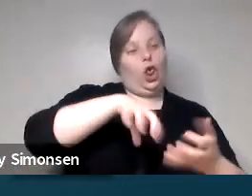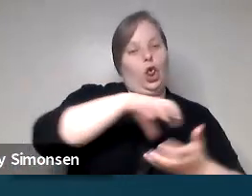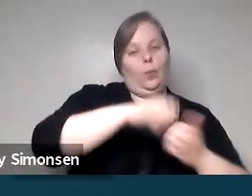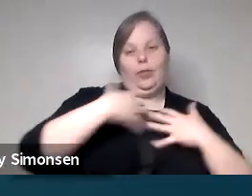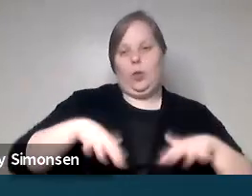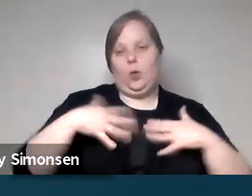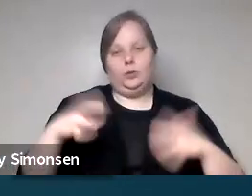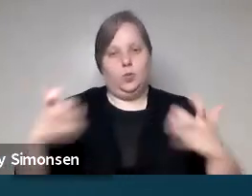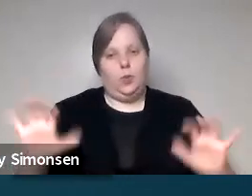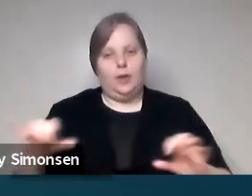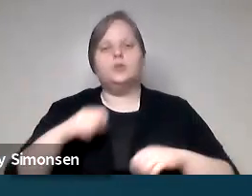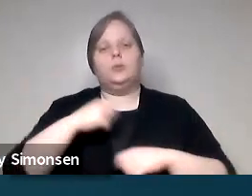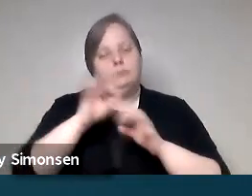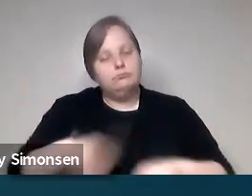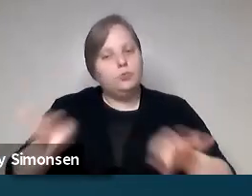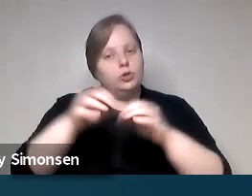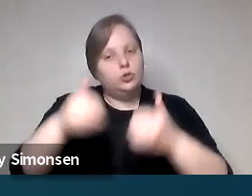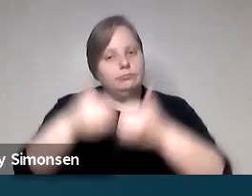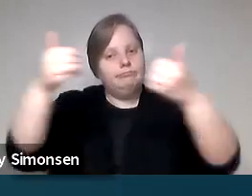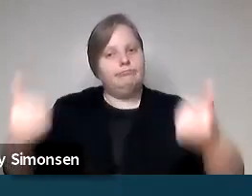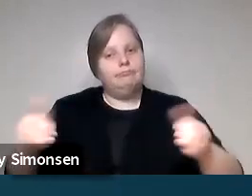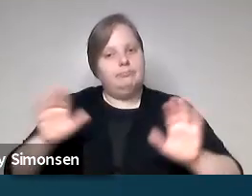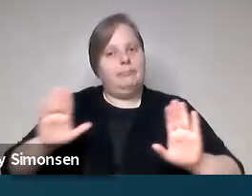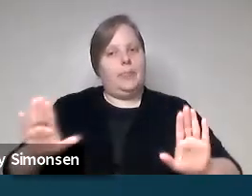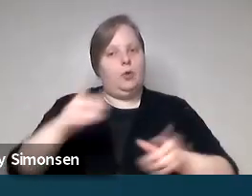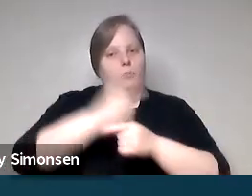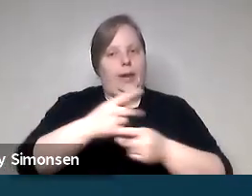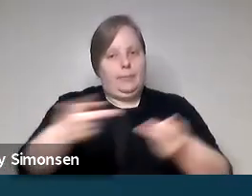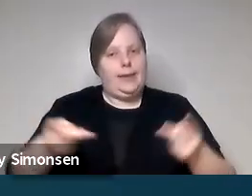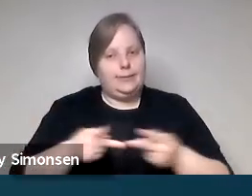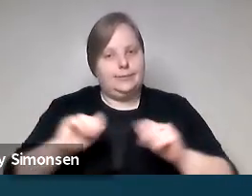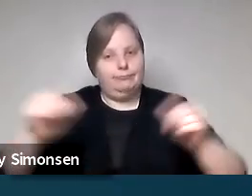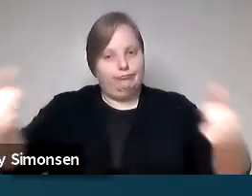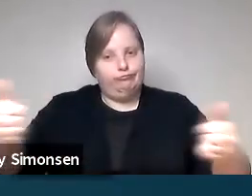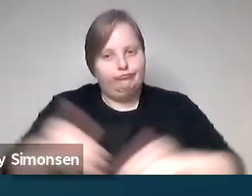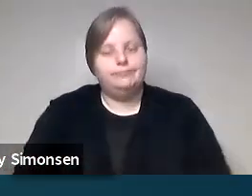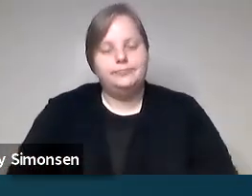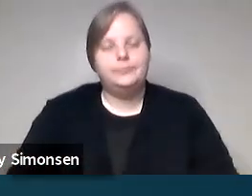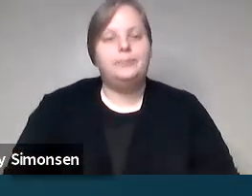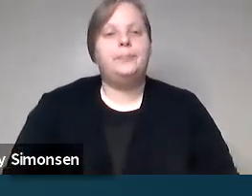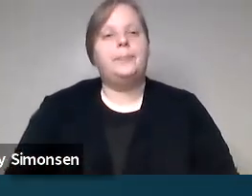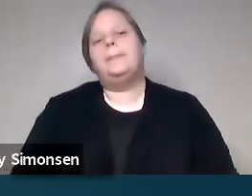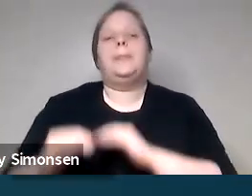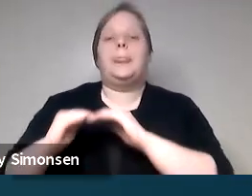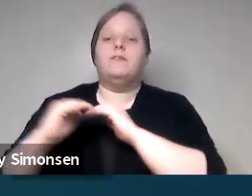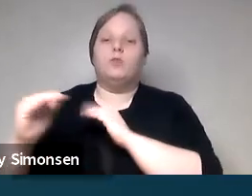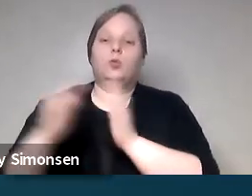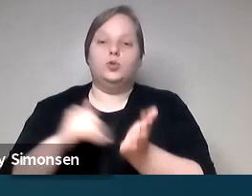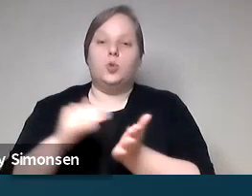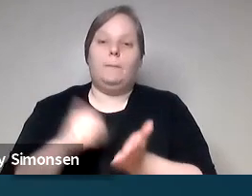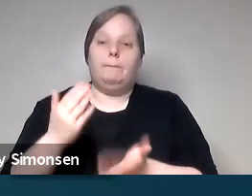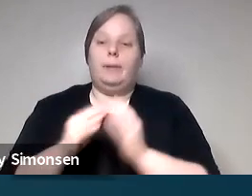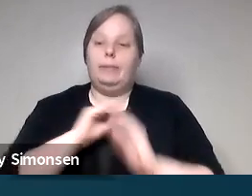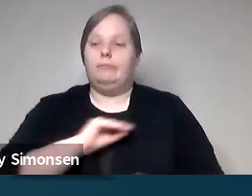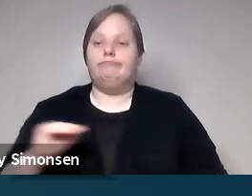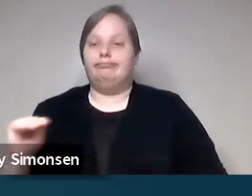that we're keeping them in their correct places. The floor polish soap probably would go